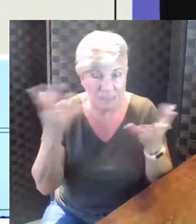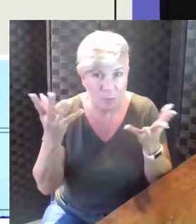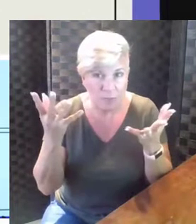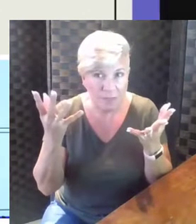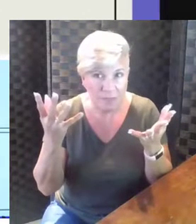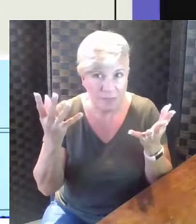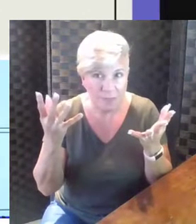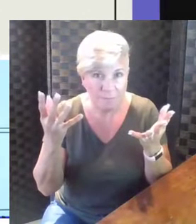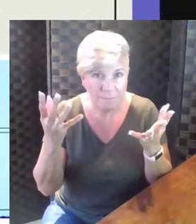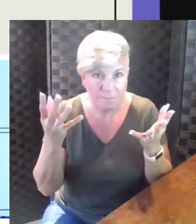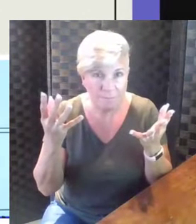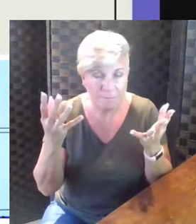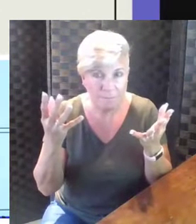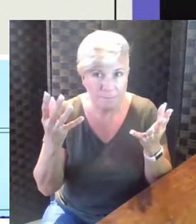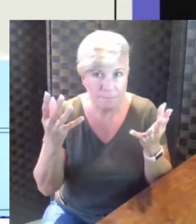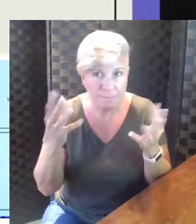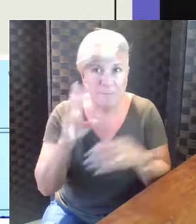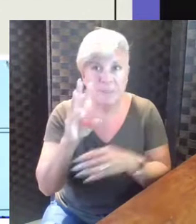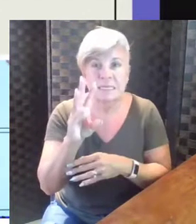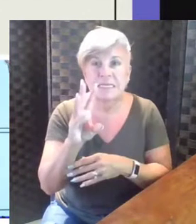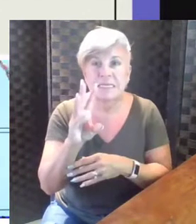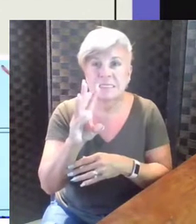what?